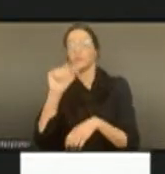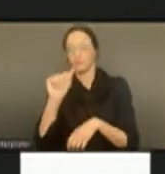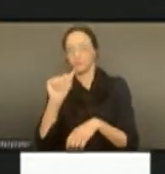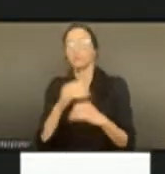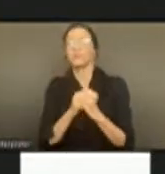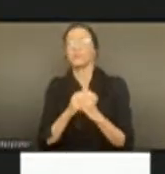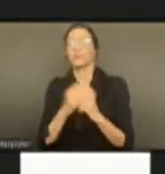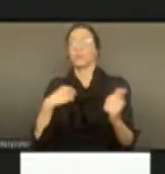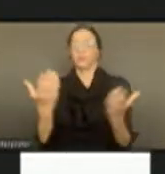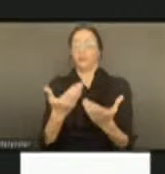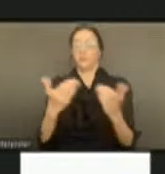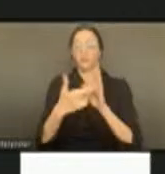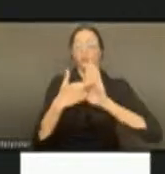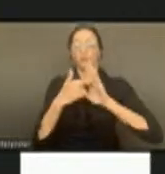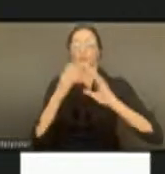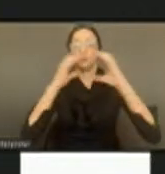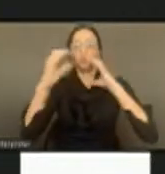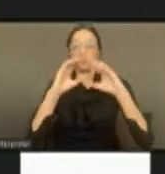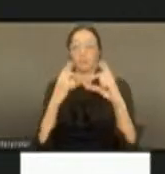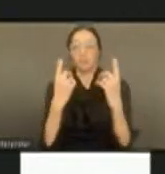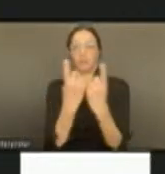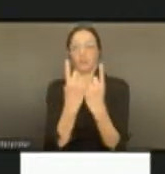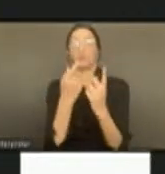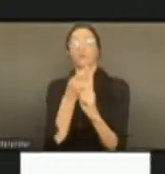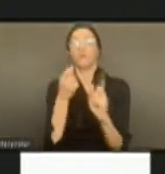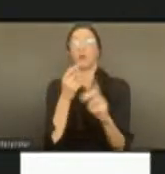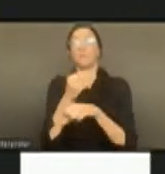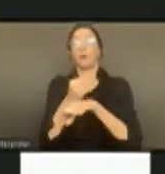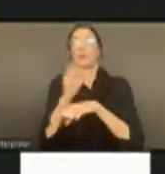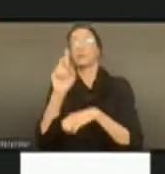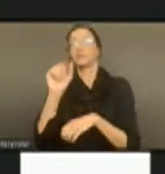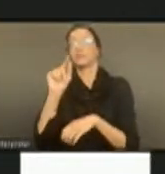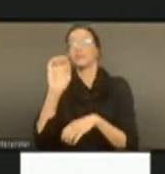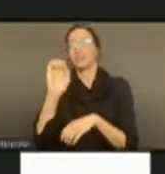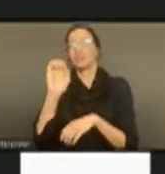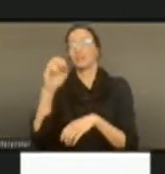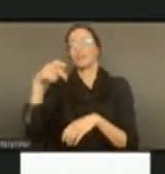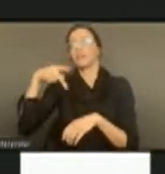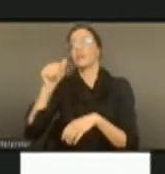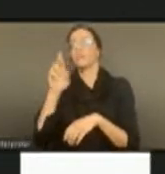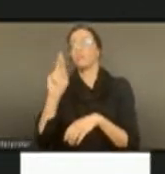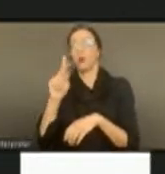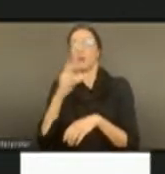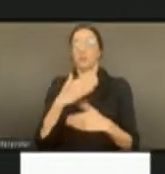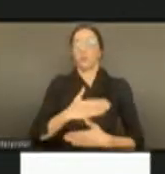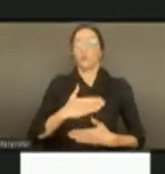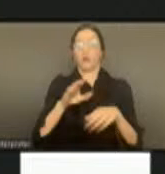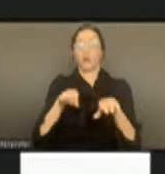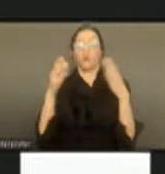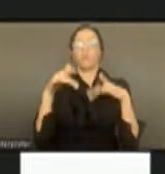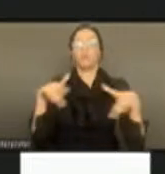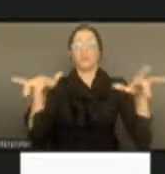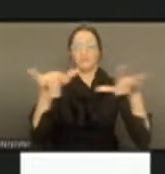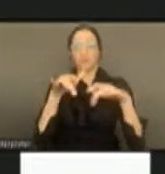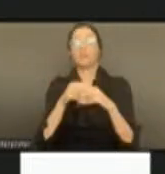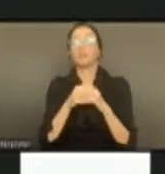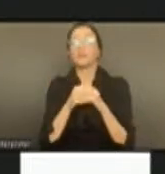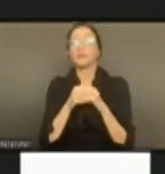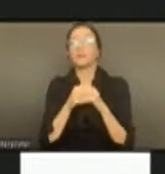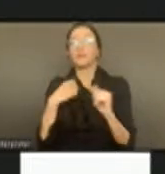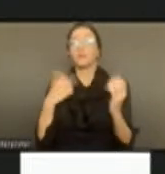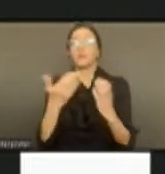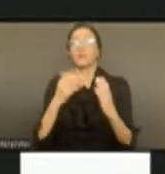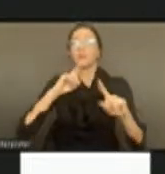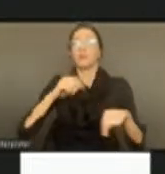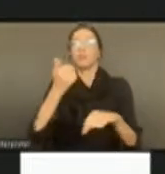the Communications Department of the Miami-Dade County Parks, Recreation, and Open Spaces, and I am here to answer any